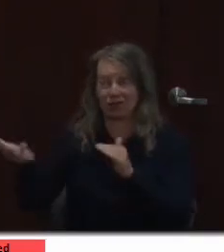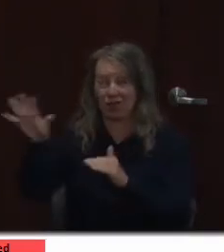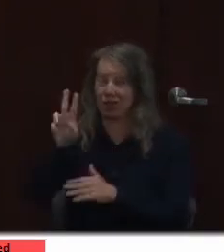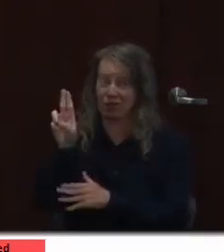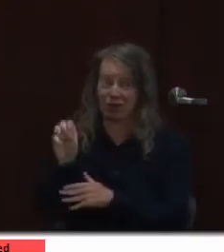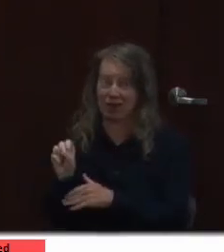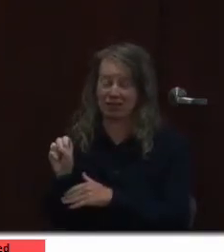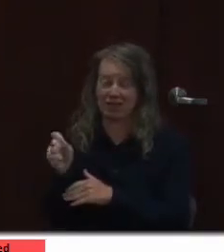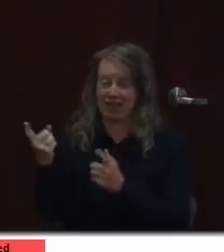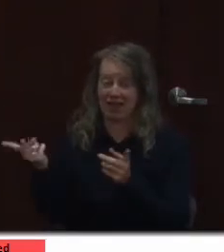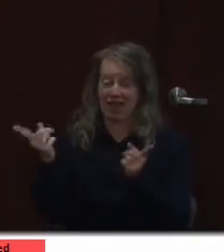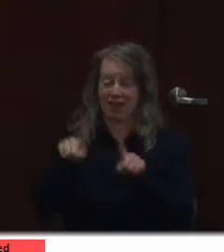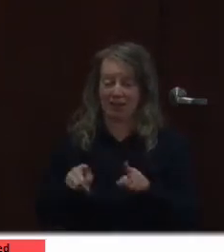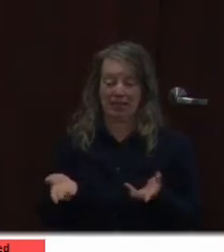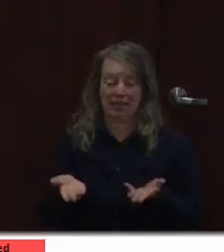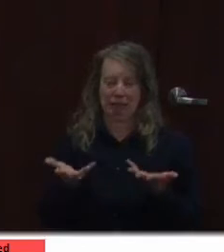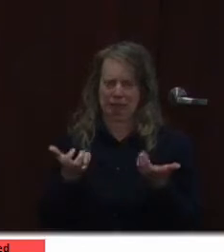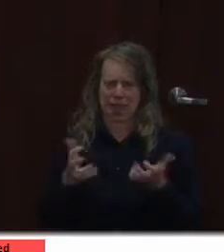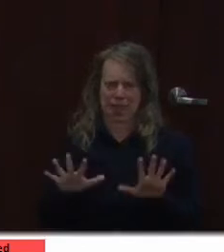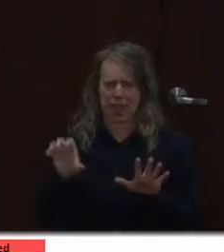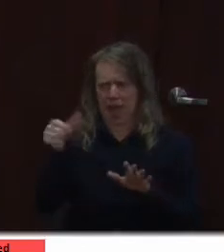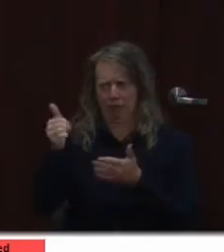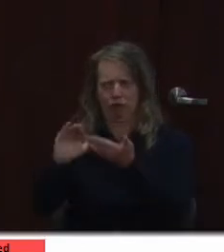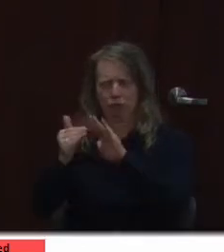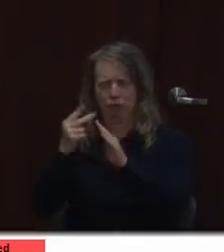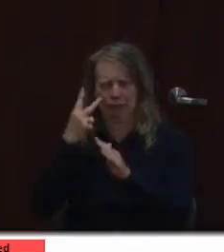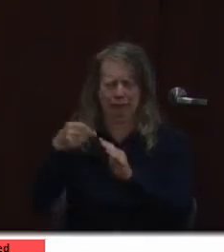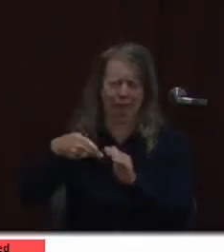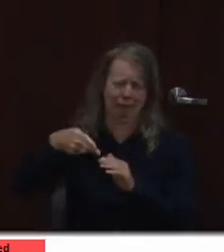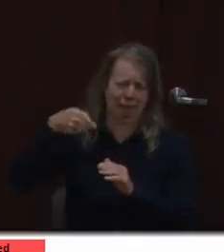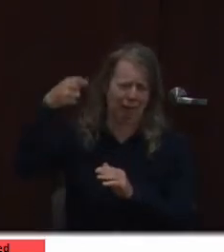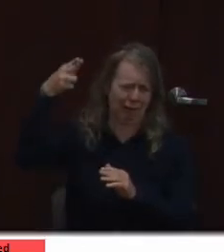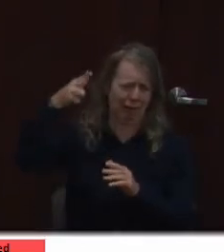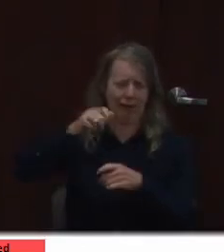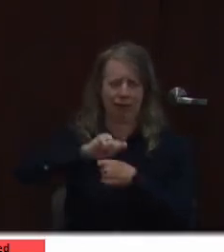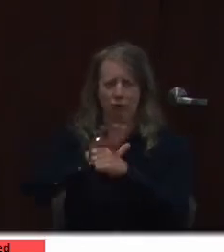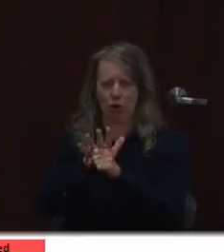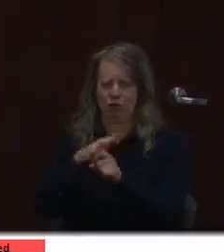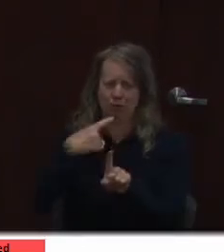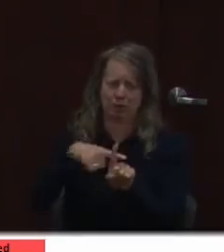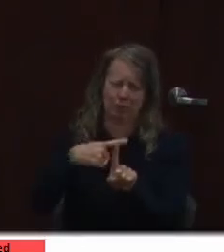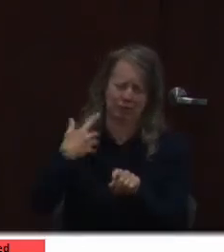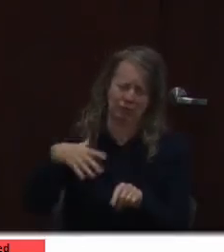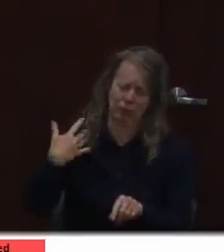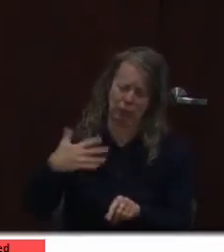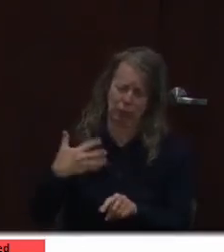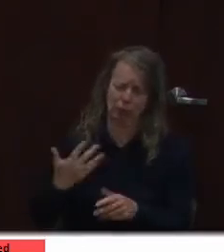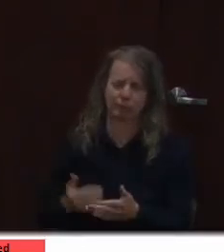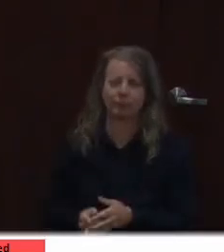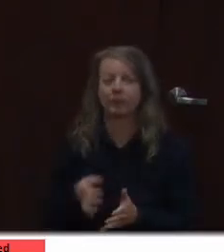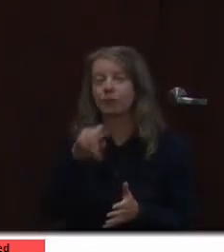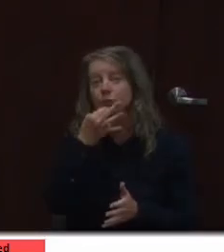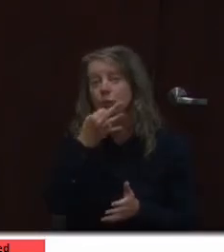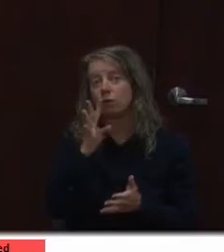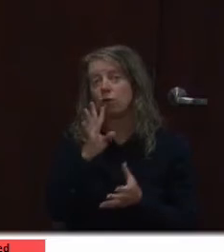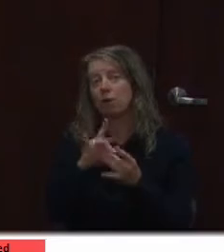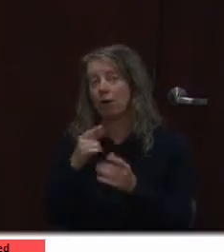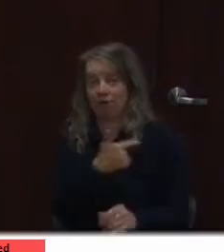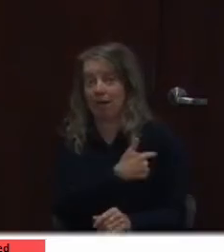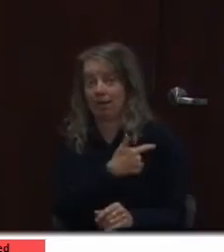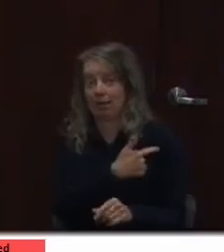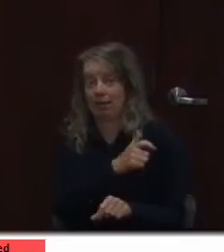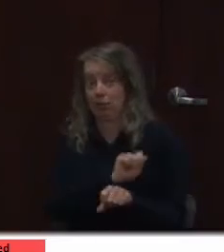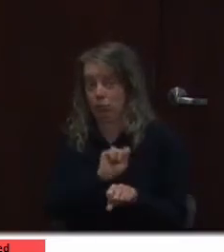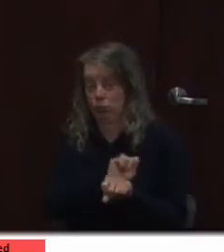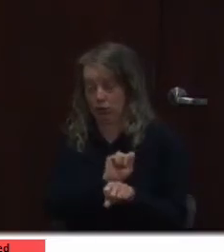the nation, where they're seeing much higher increases. So I'll soon discuss the vaccine efforts, and